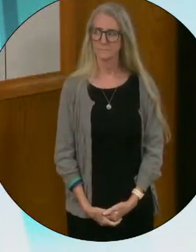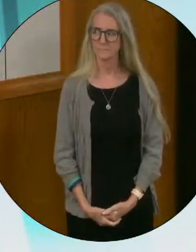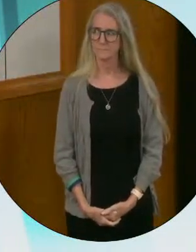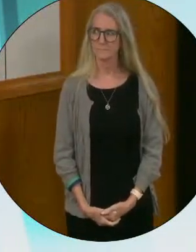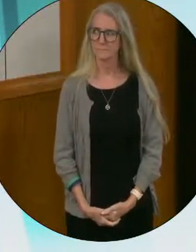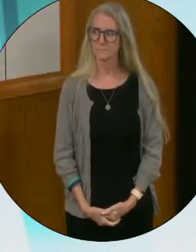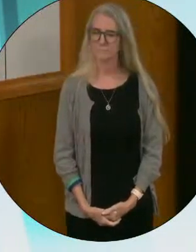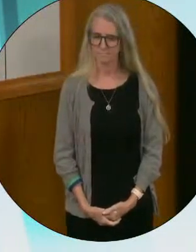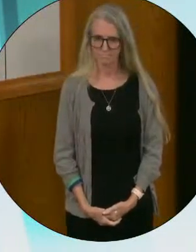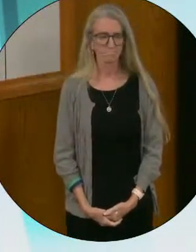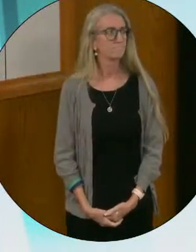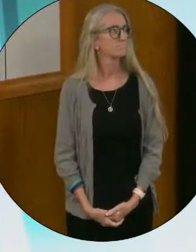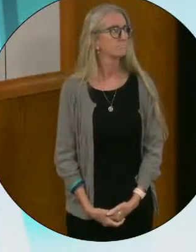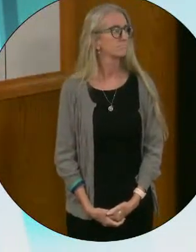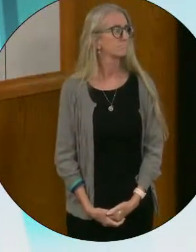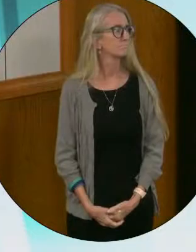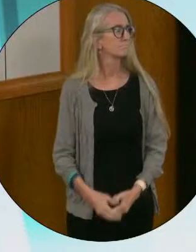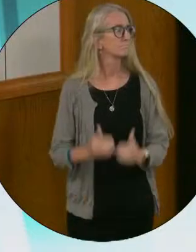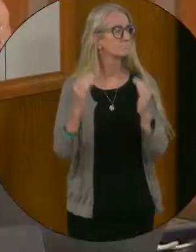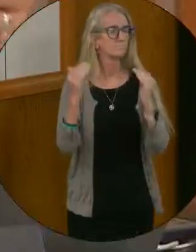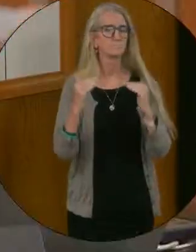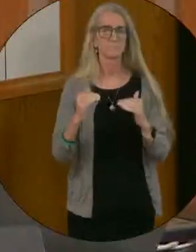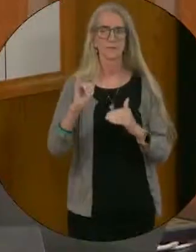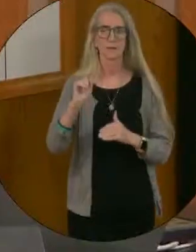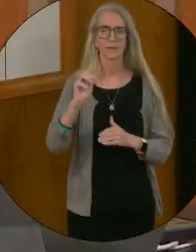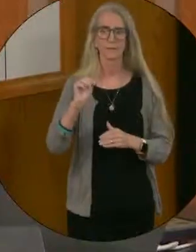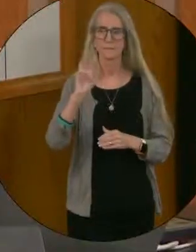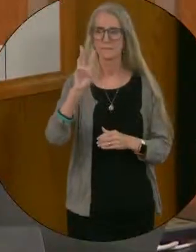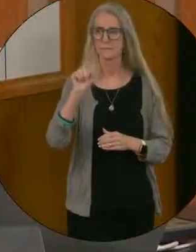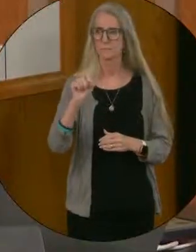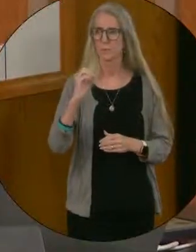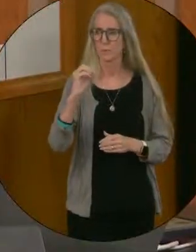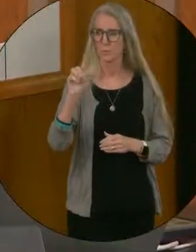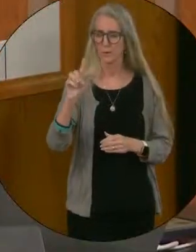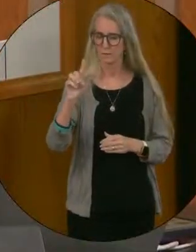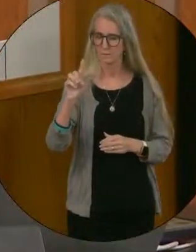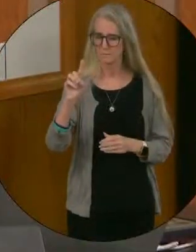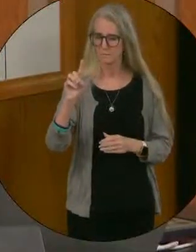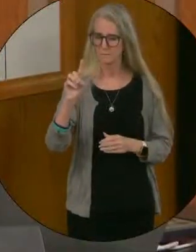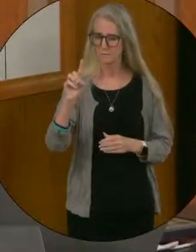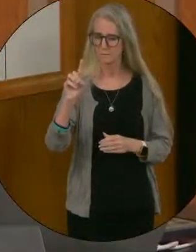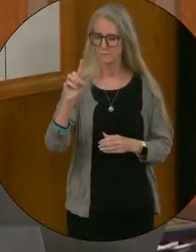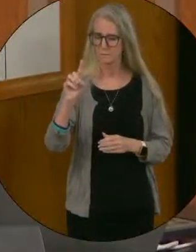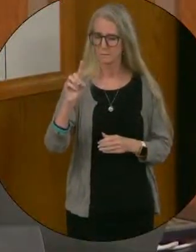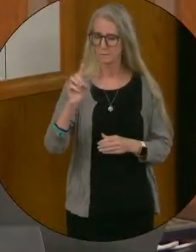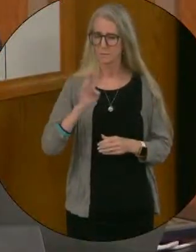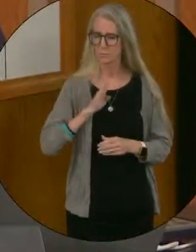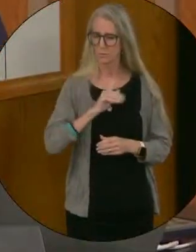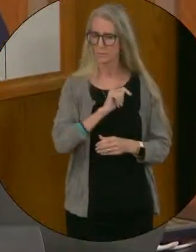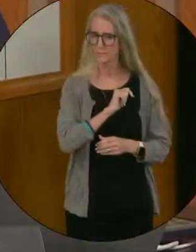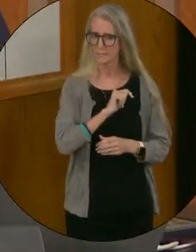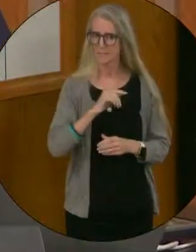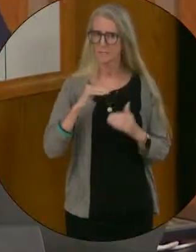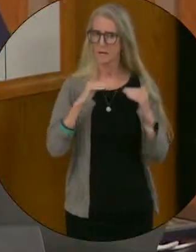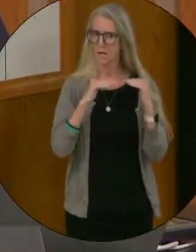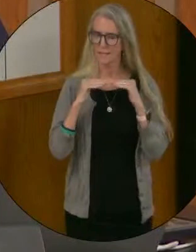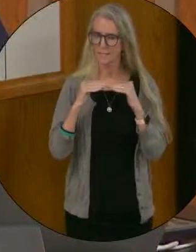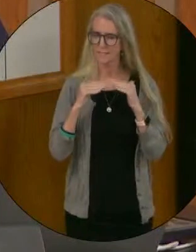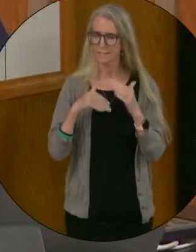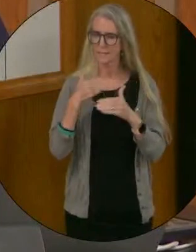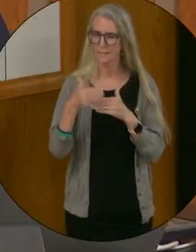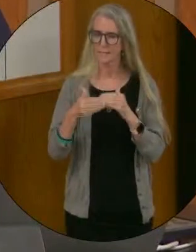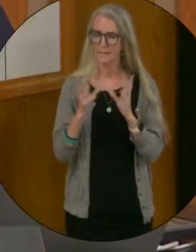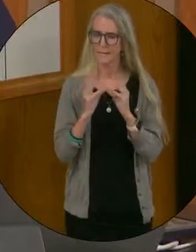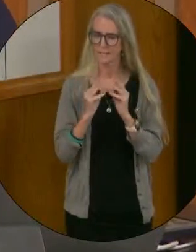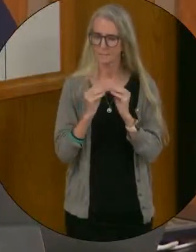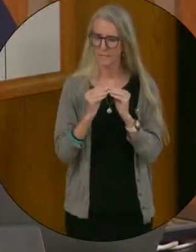All right, moving on to item 6.01, upcoming meeting of the Board of Trustees. Colleagues, the next meeting, members of the public,